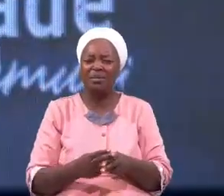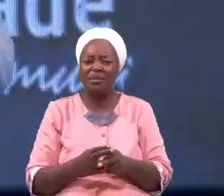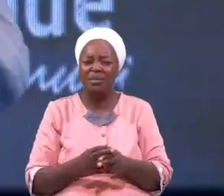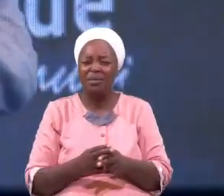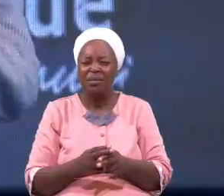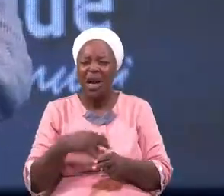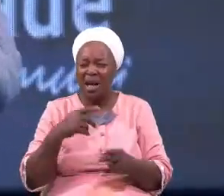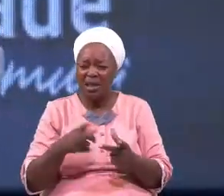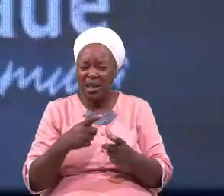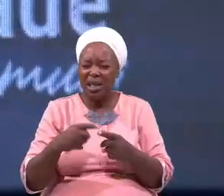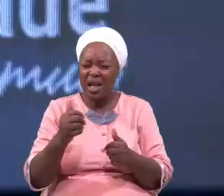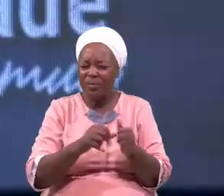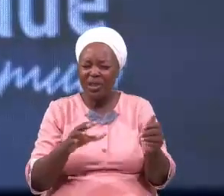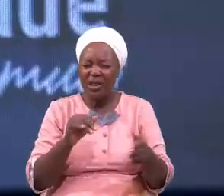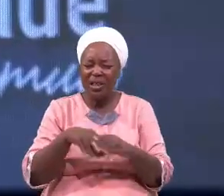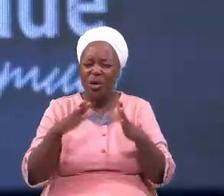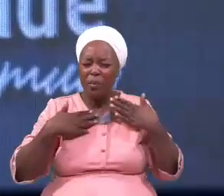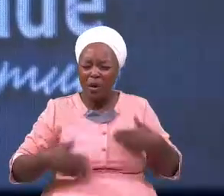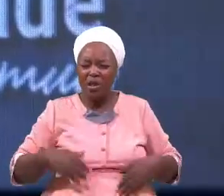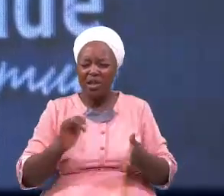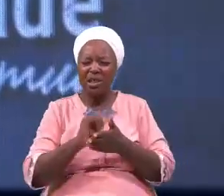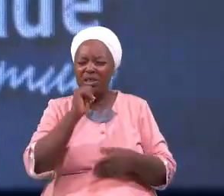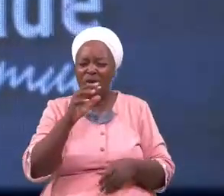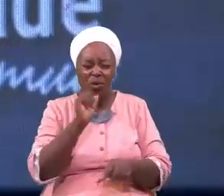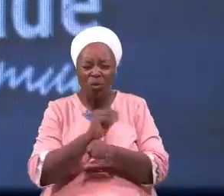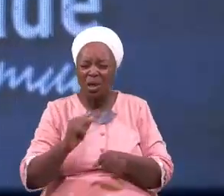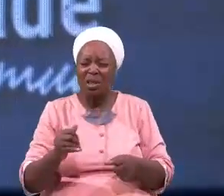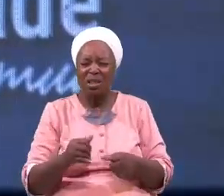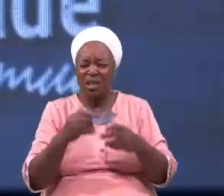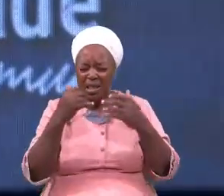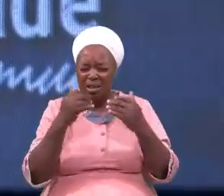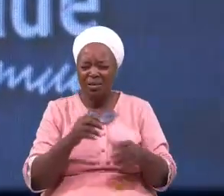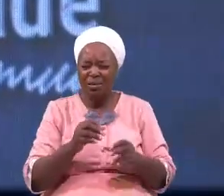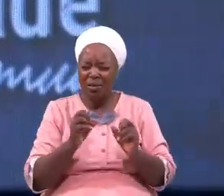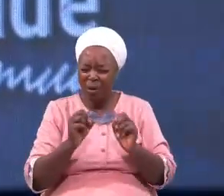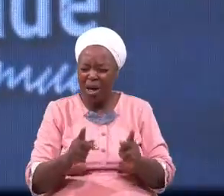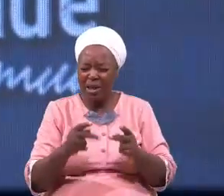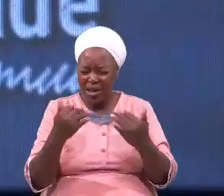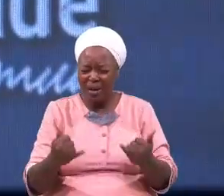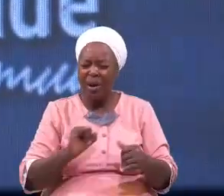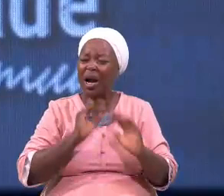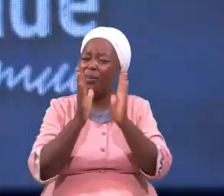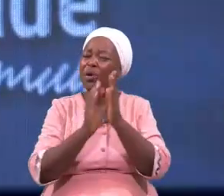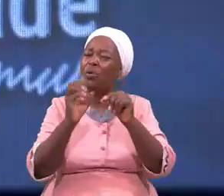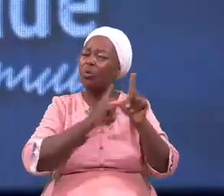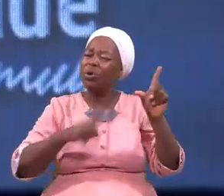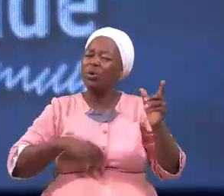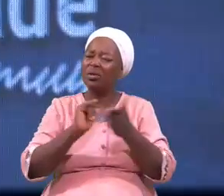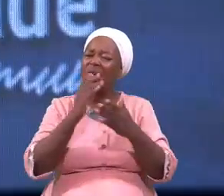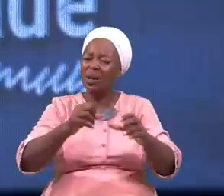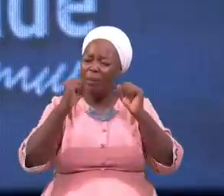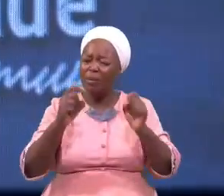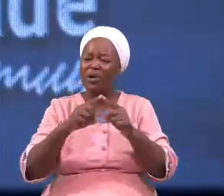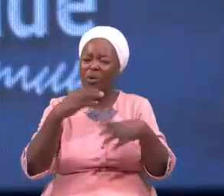And everything in your body that is not working right, I pray, oh Lord, that the power to make everything